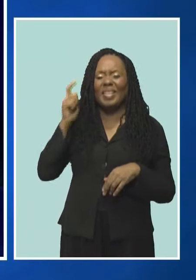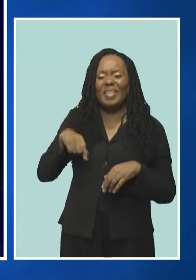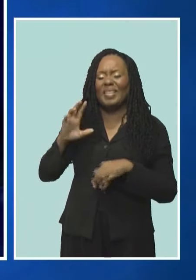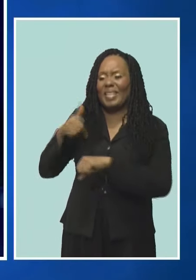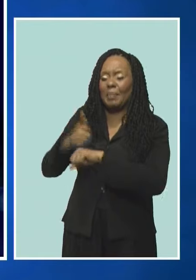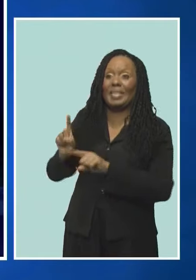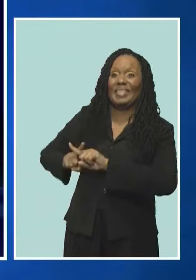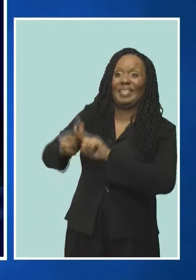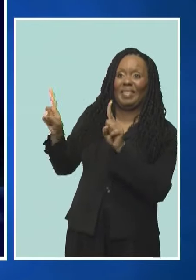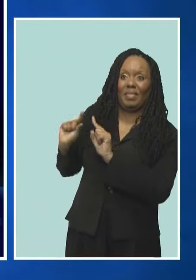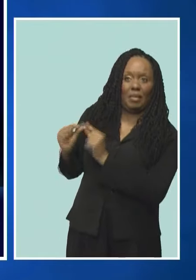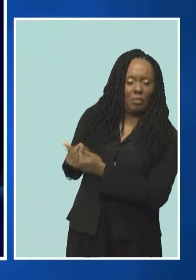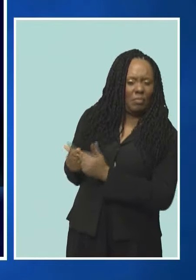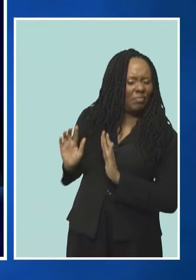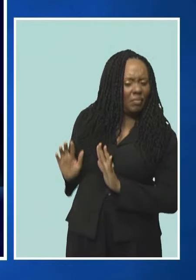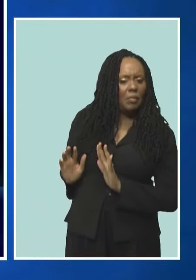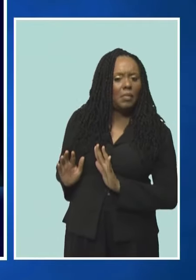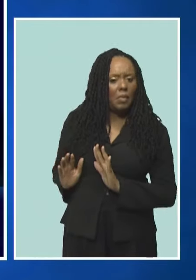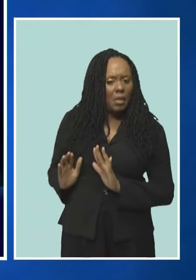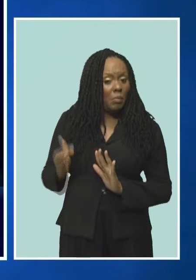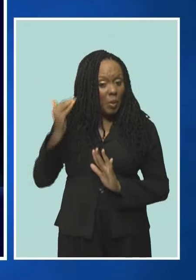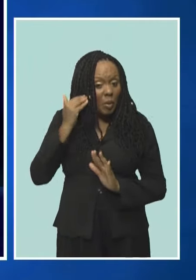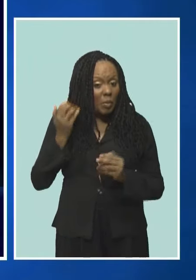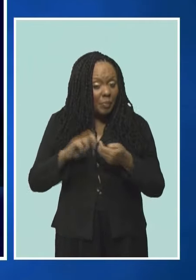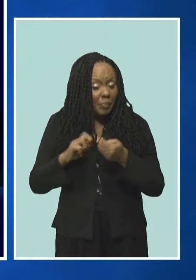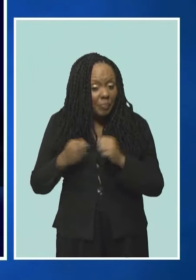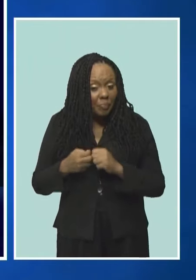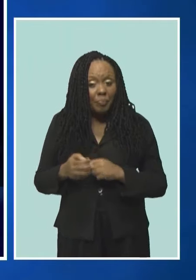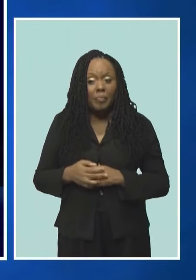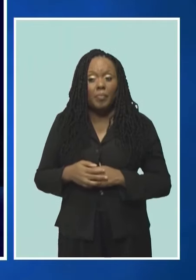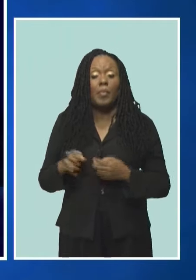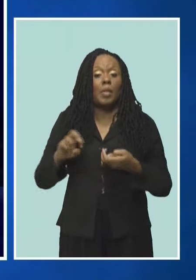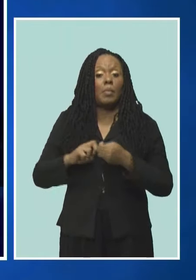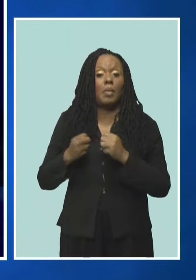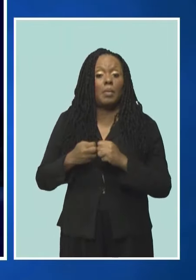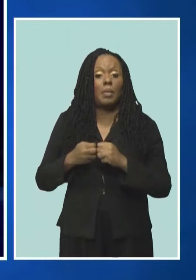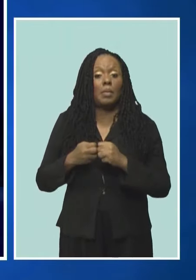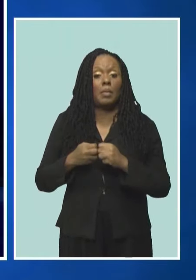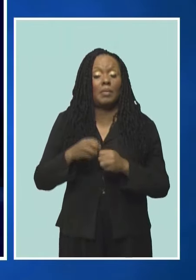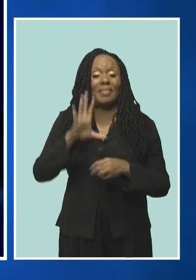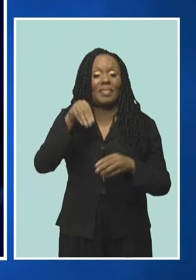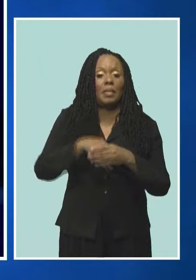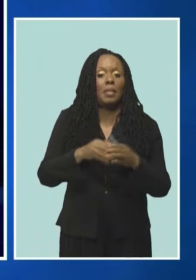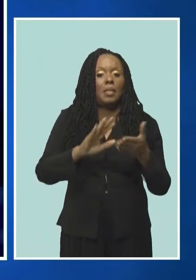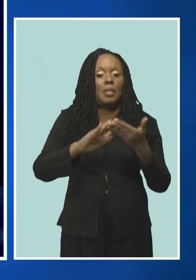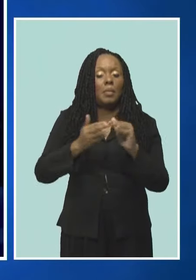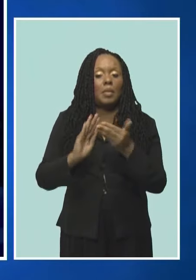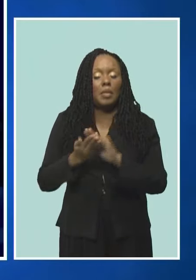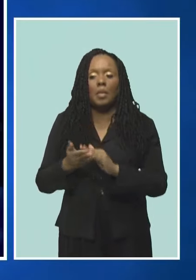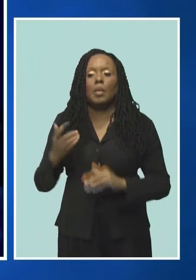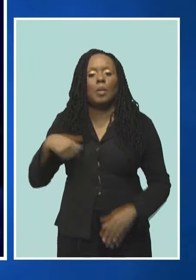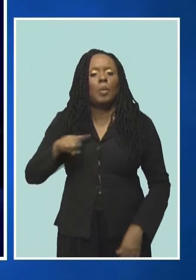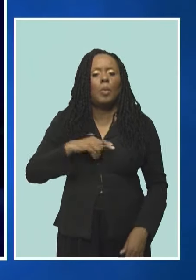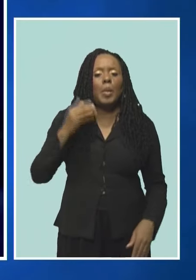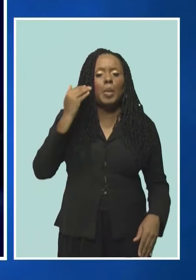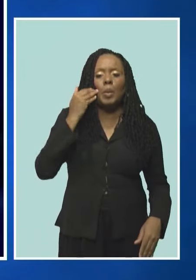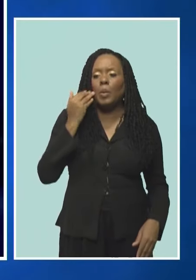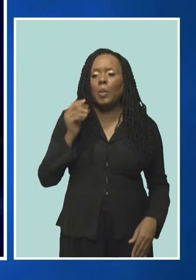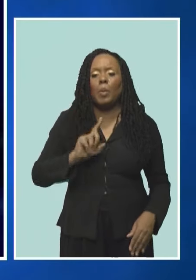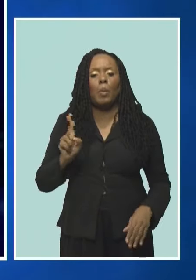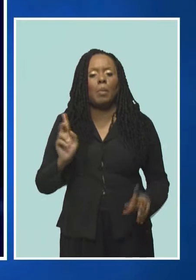what the problem is. The problem lies within the communities, and we know where the blocks are. And from what we heard, we know